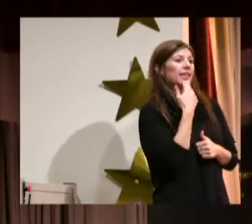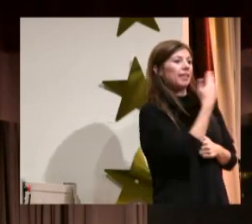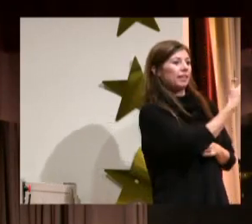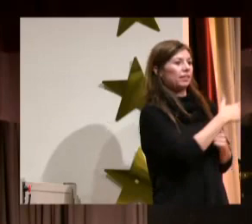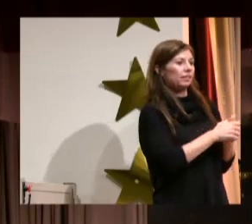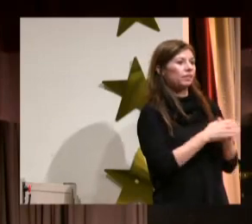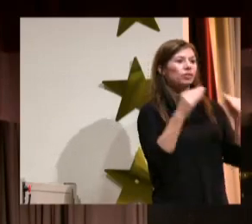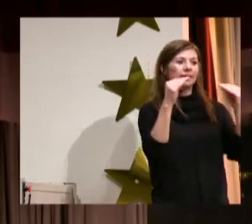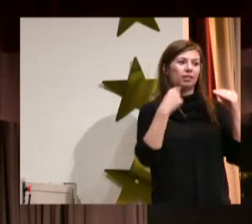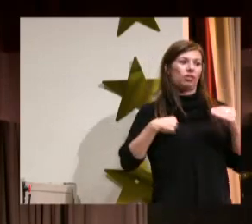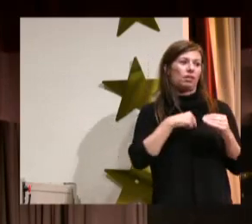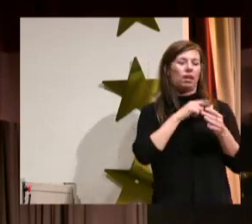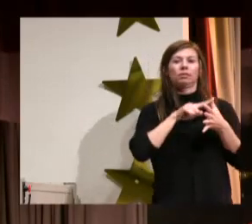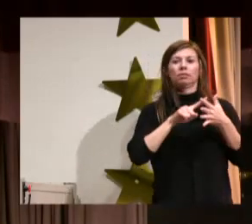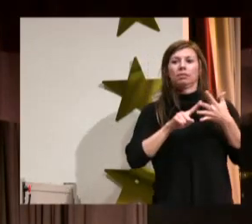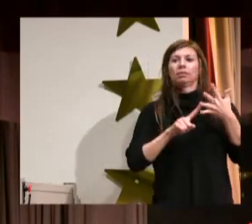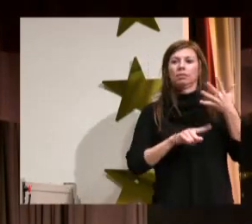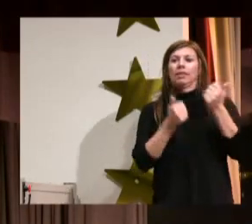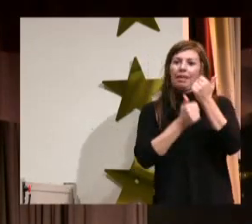for teaching us